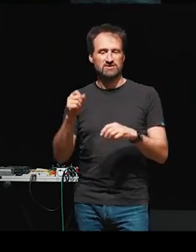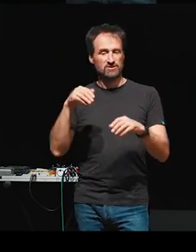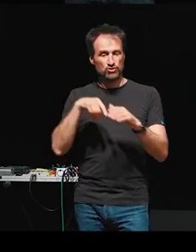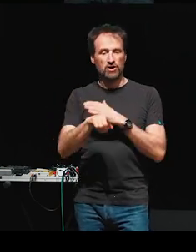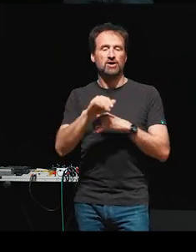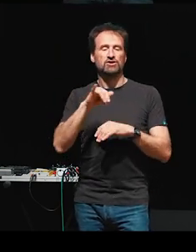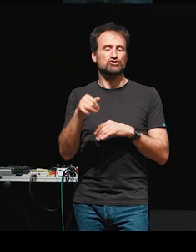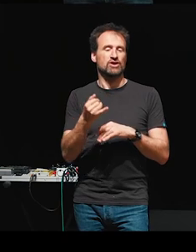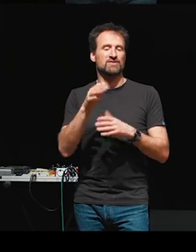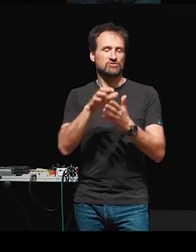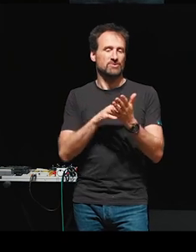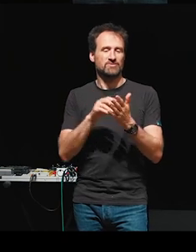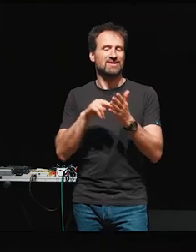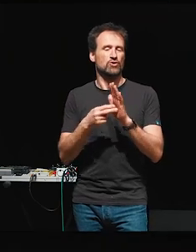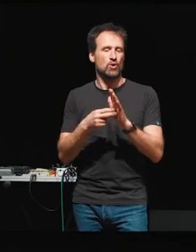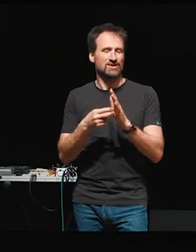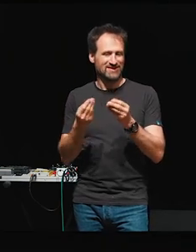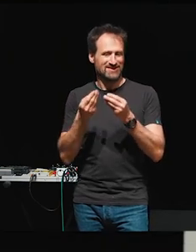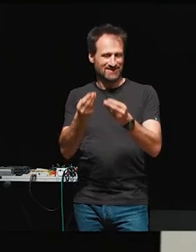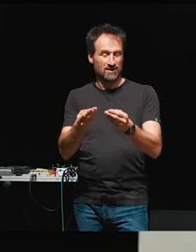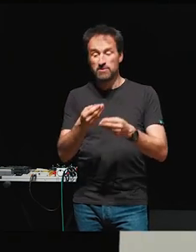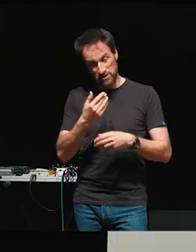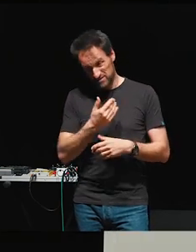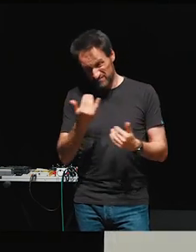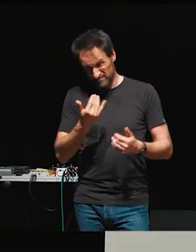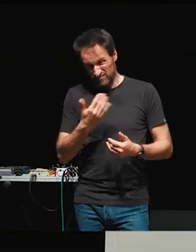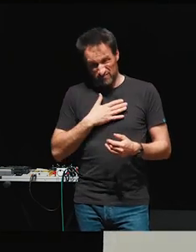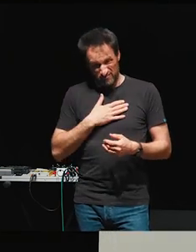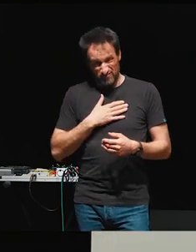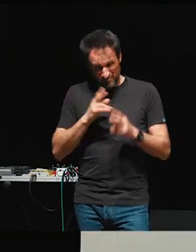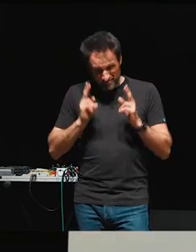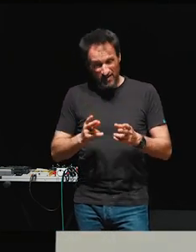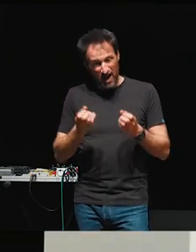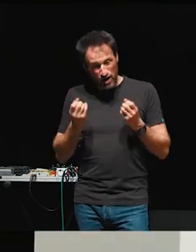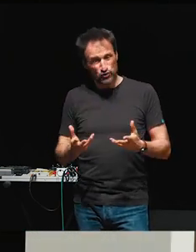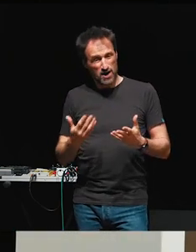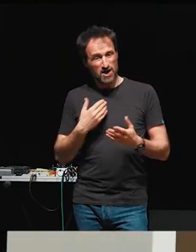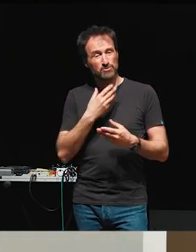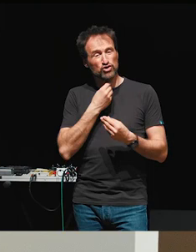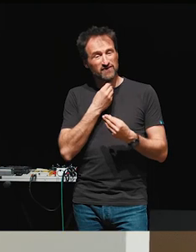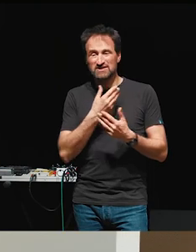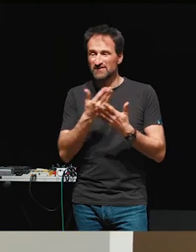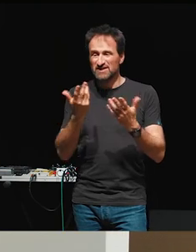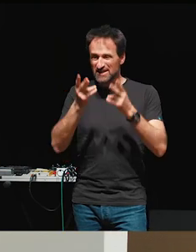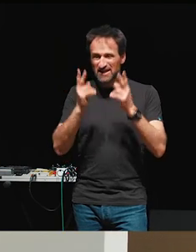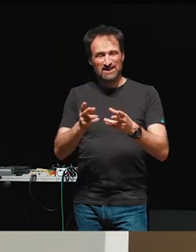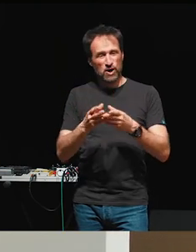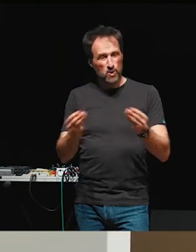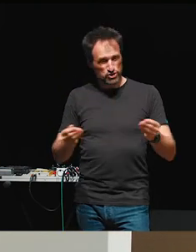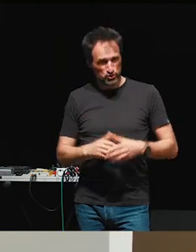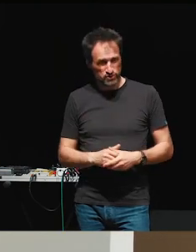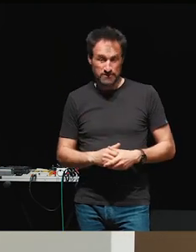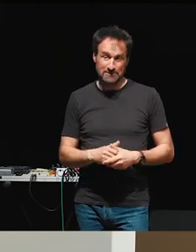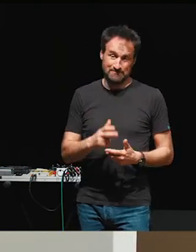of course, the question is, which is the right solution for our current needs? And to be honest, this question is